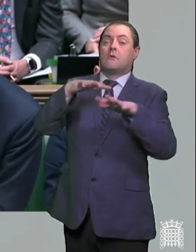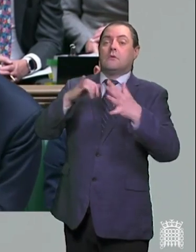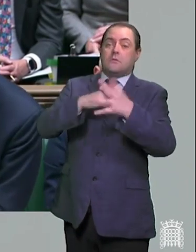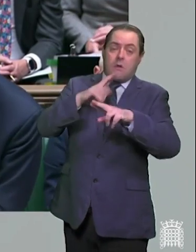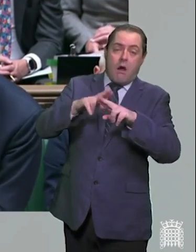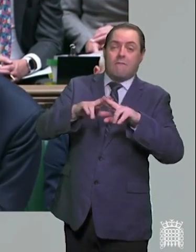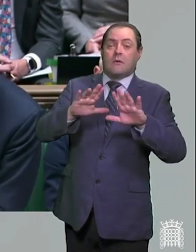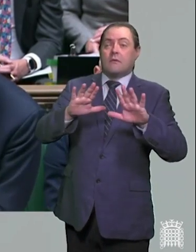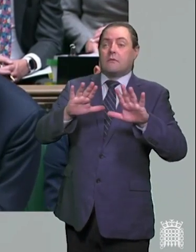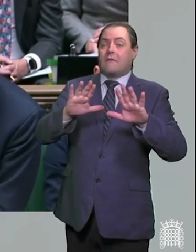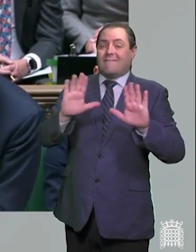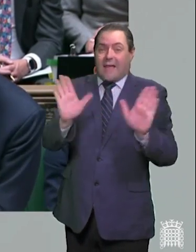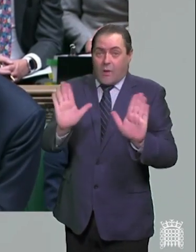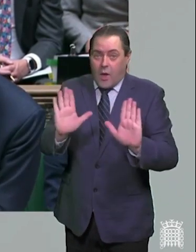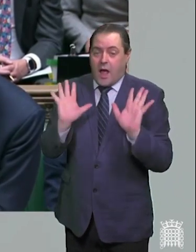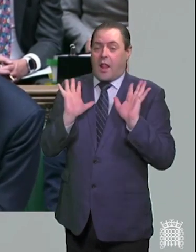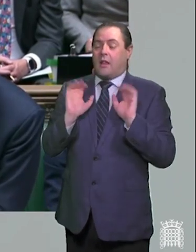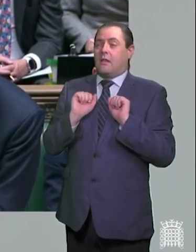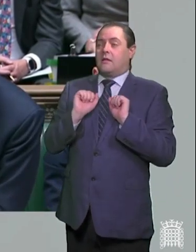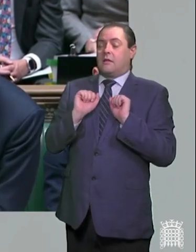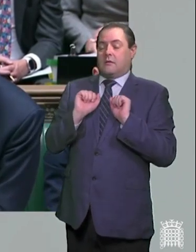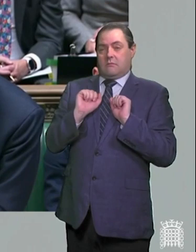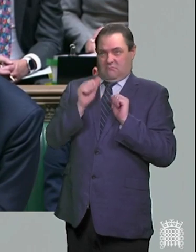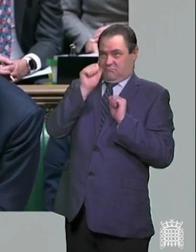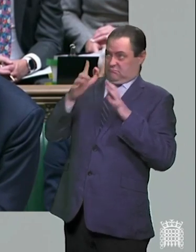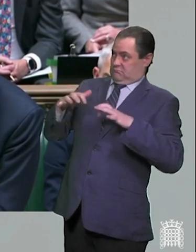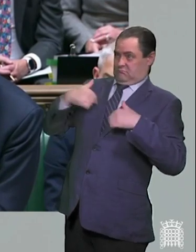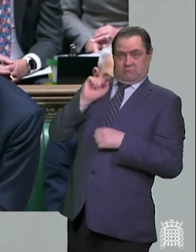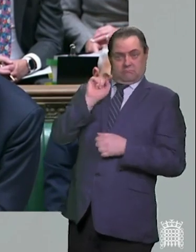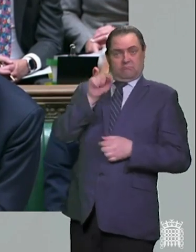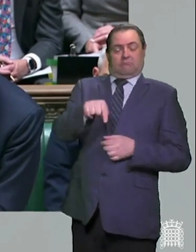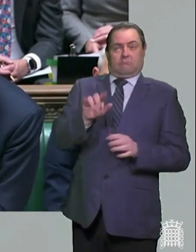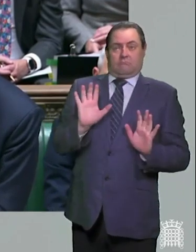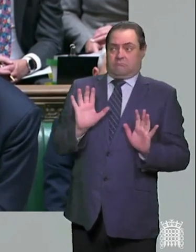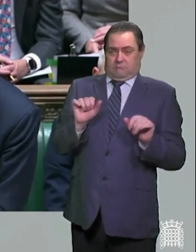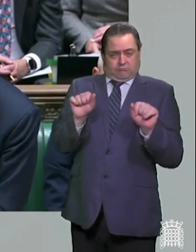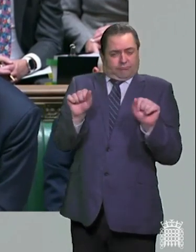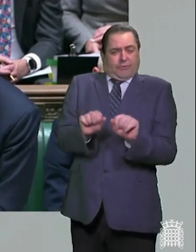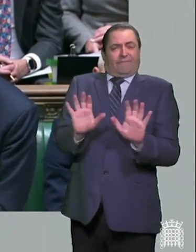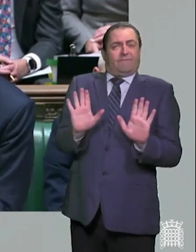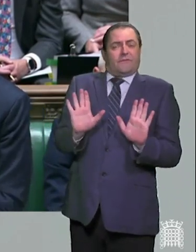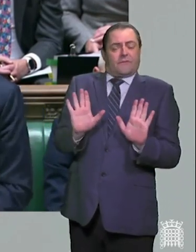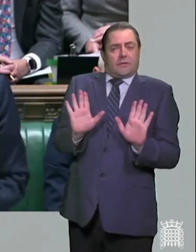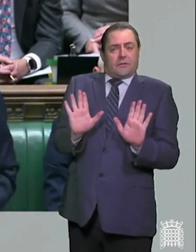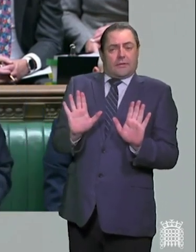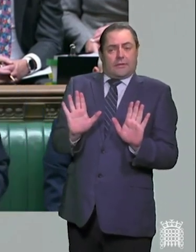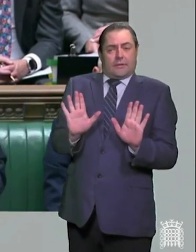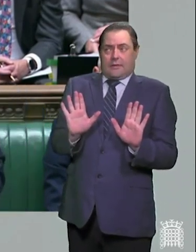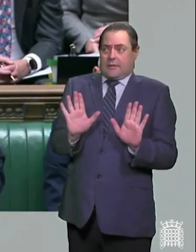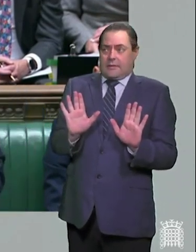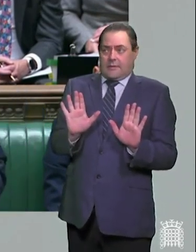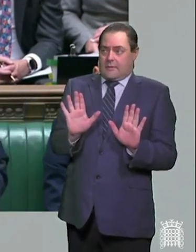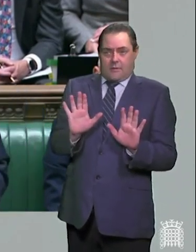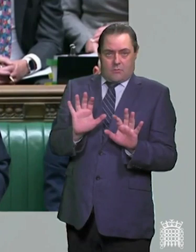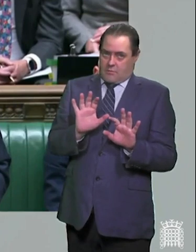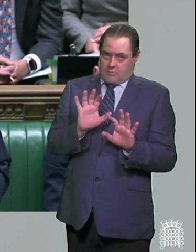farewell, and the House will note that my attendance at these moments, brief as it was, has not been